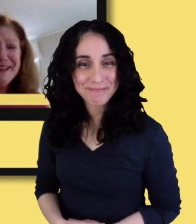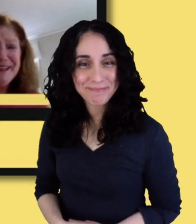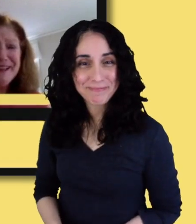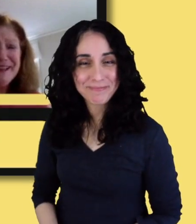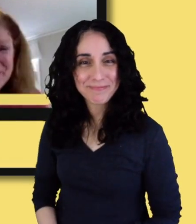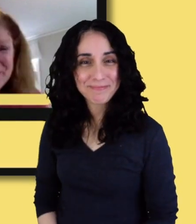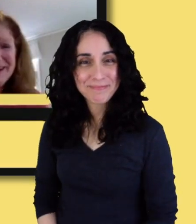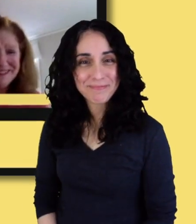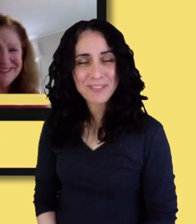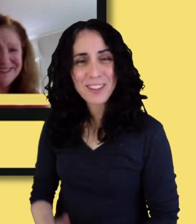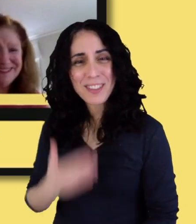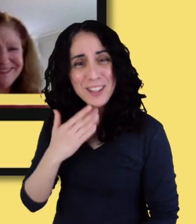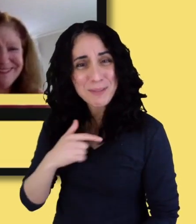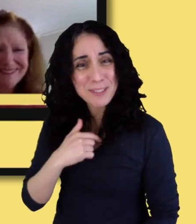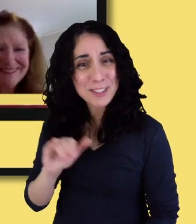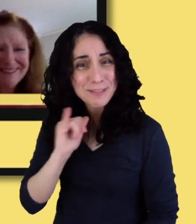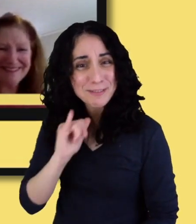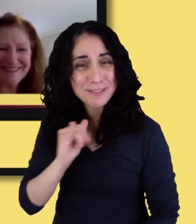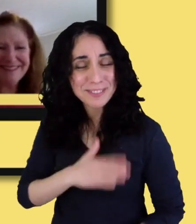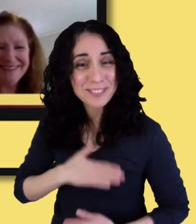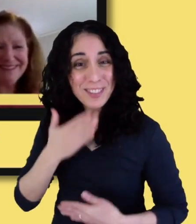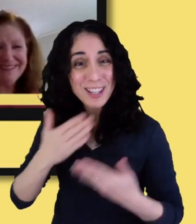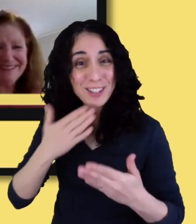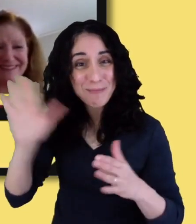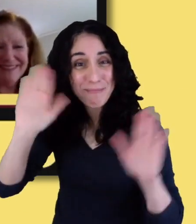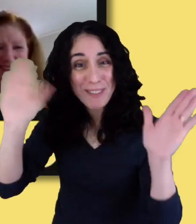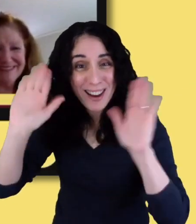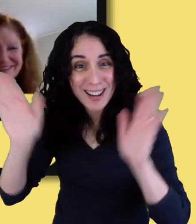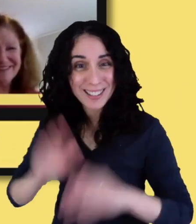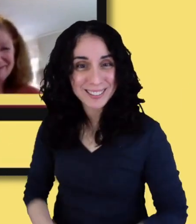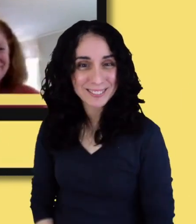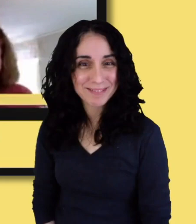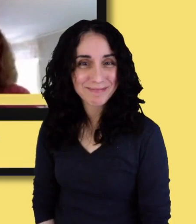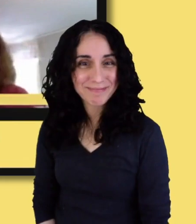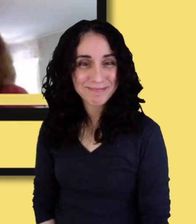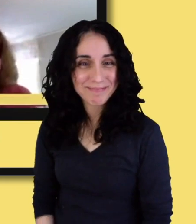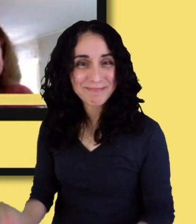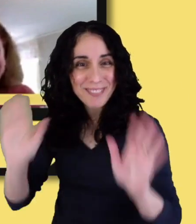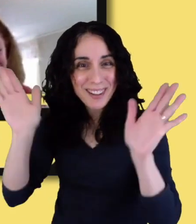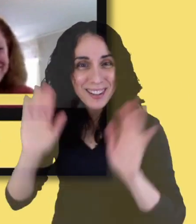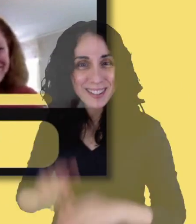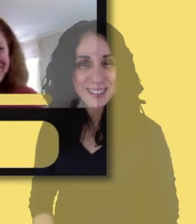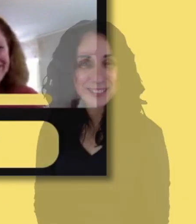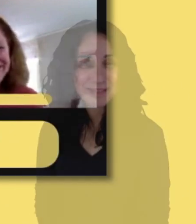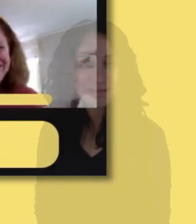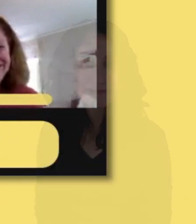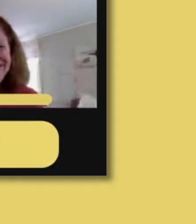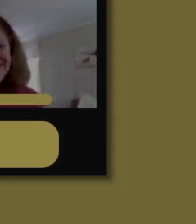did too. Thank you so much. Bye. Bye-bye.